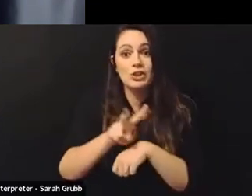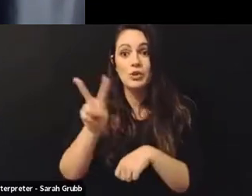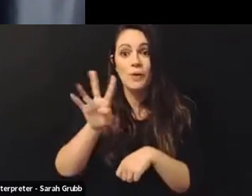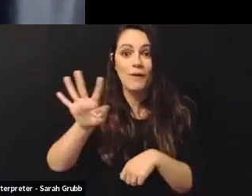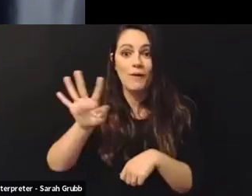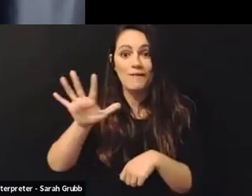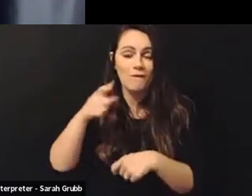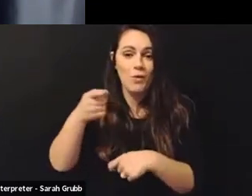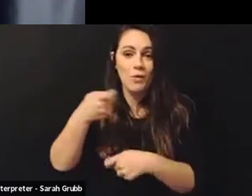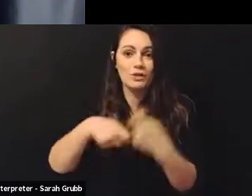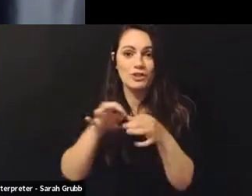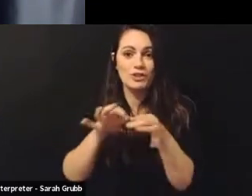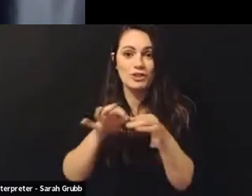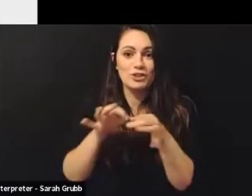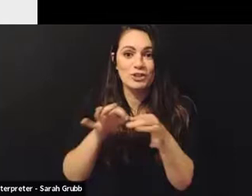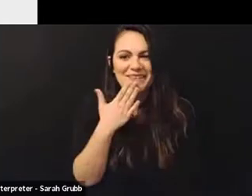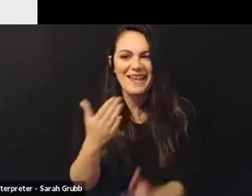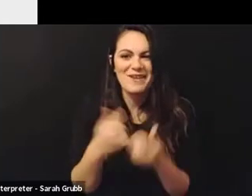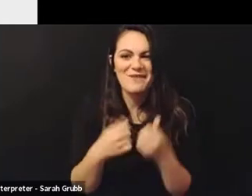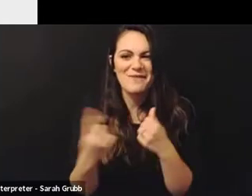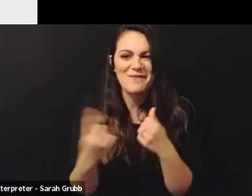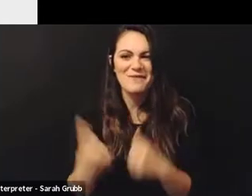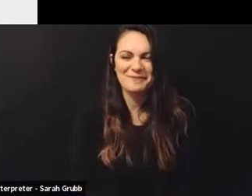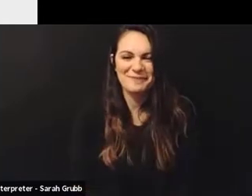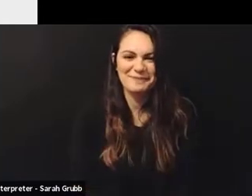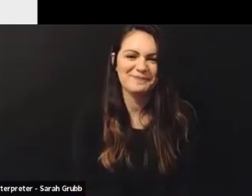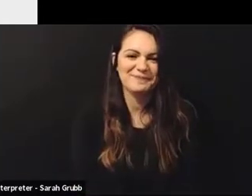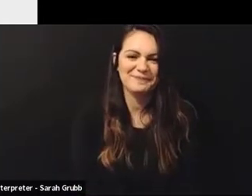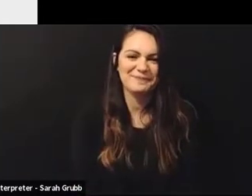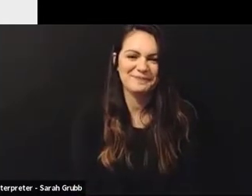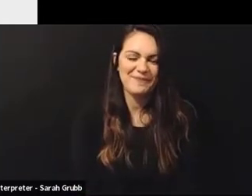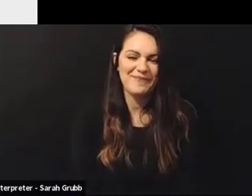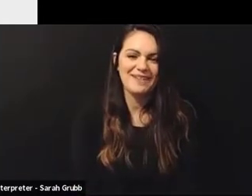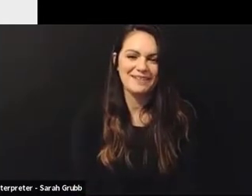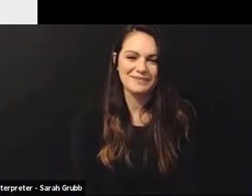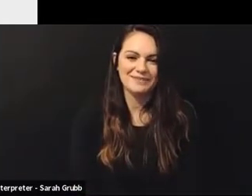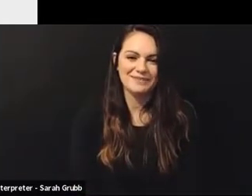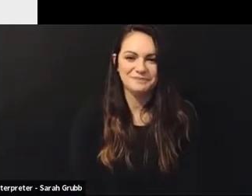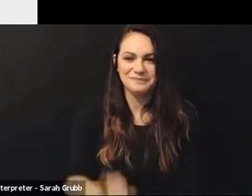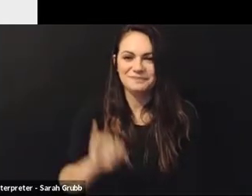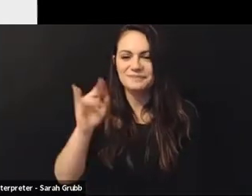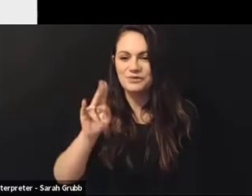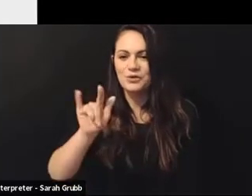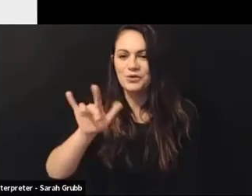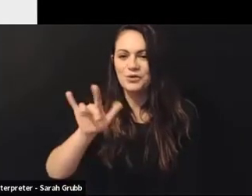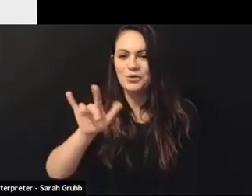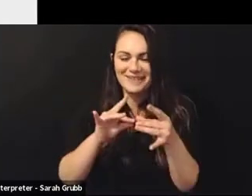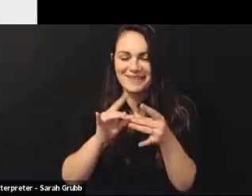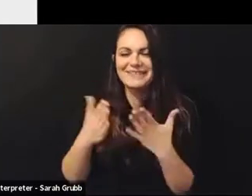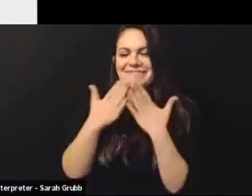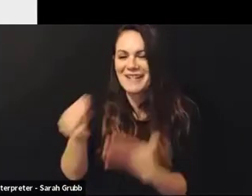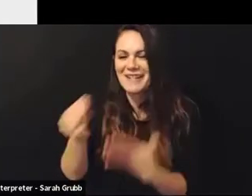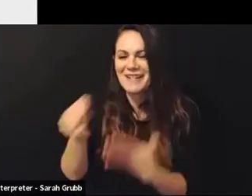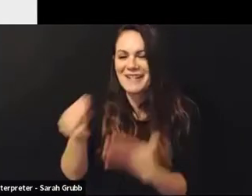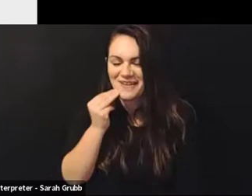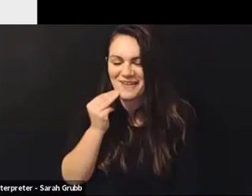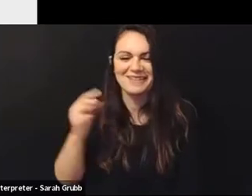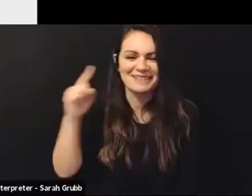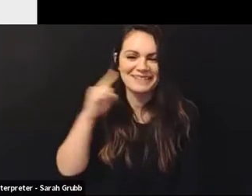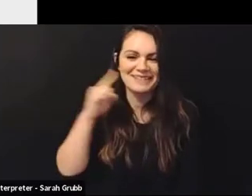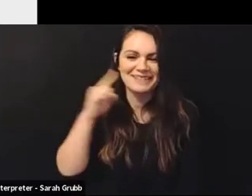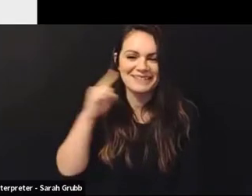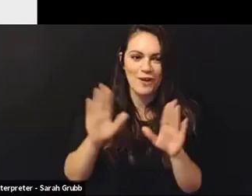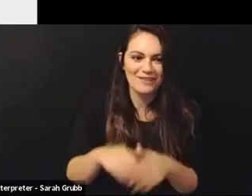switch. Thank you, everyone. That sounds good, Marilyn. Thank you so much. I'm going to